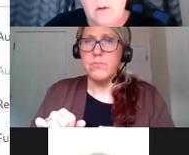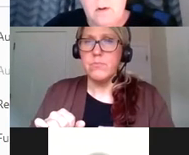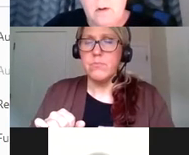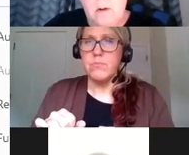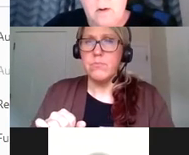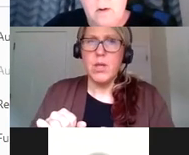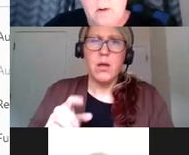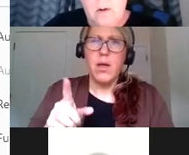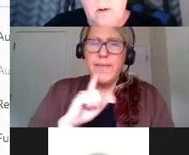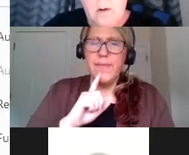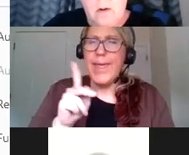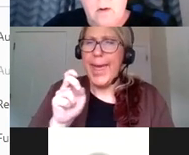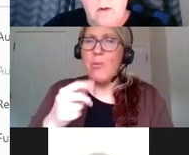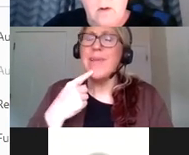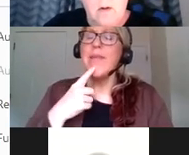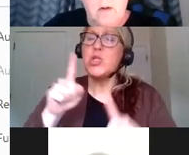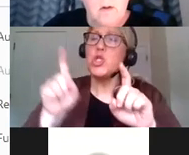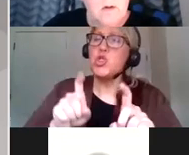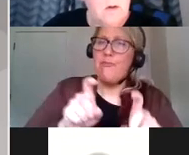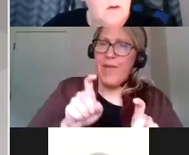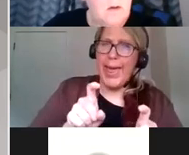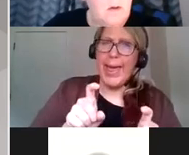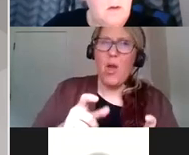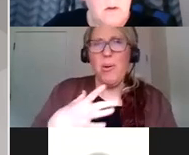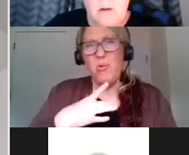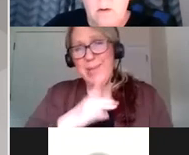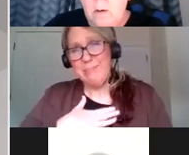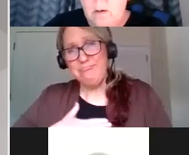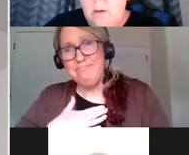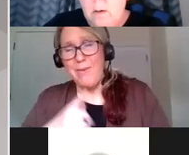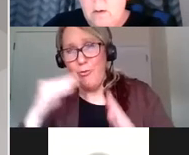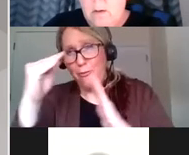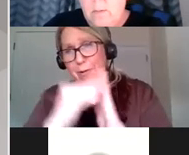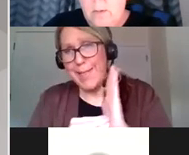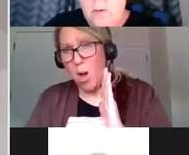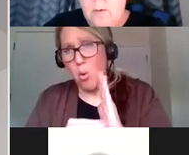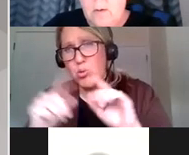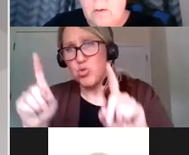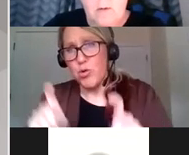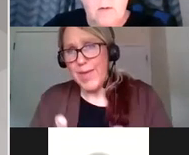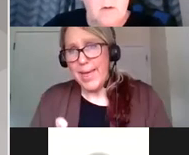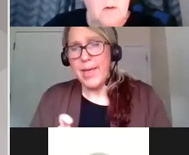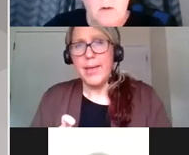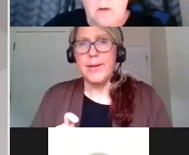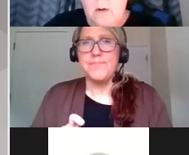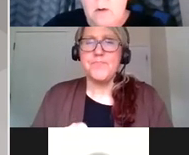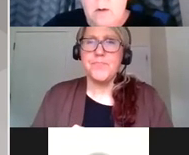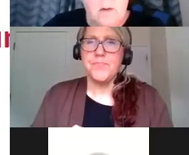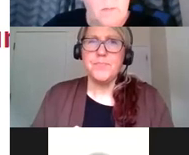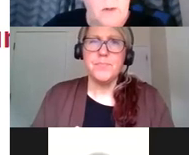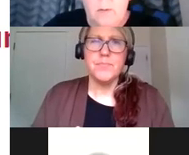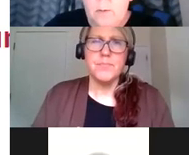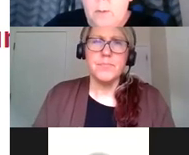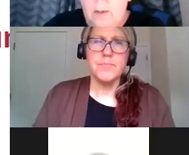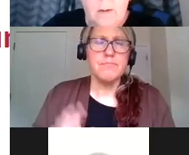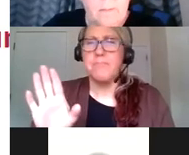There is also a survey that we would really like you guys to fill out. let me just, let